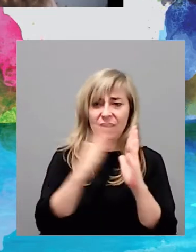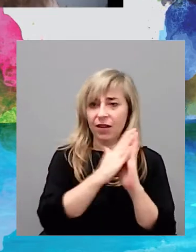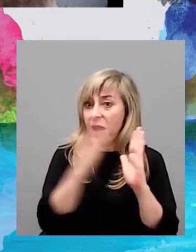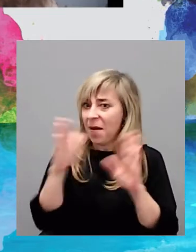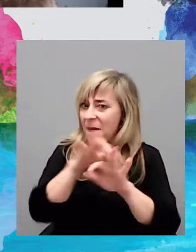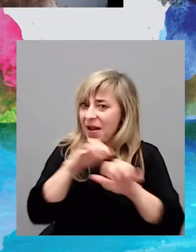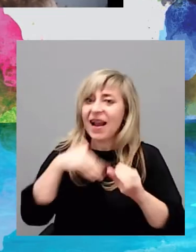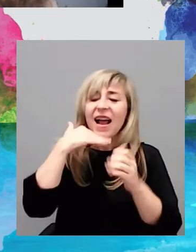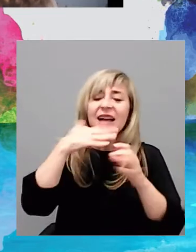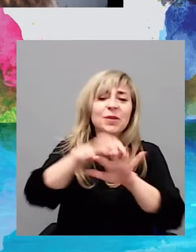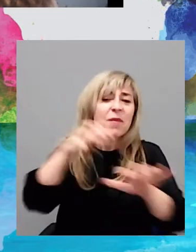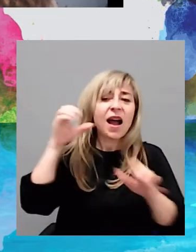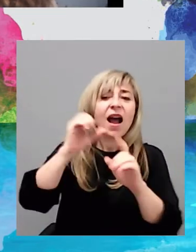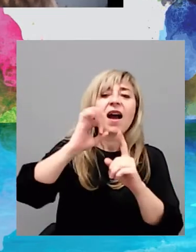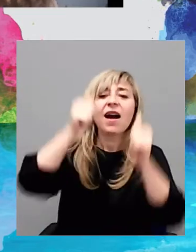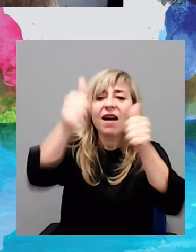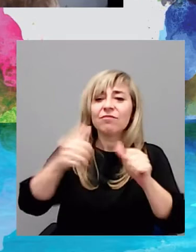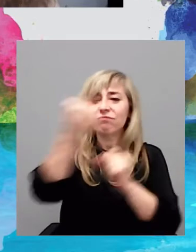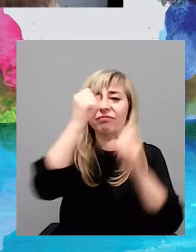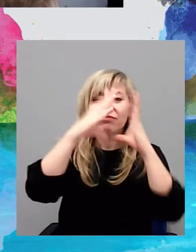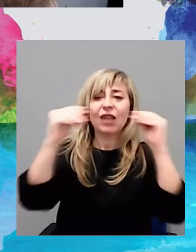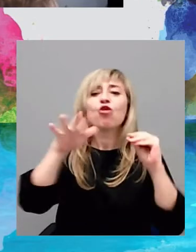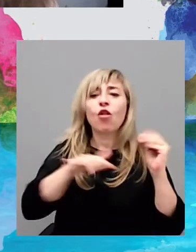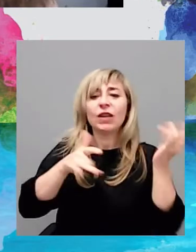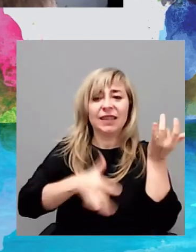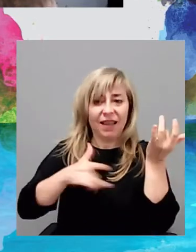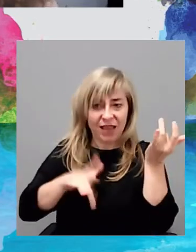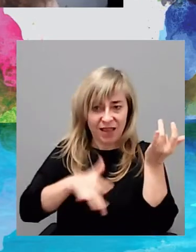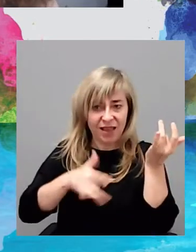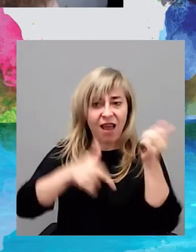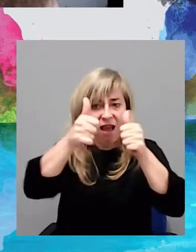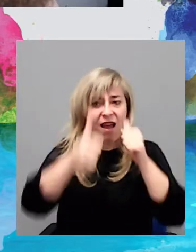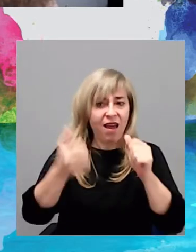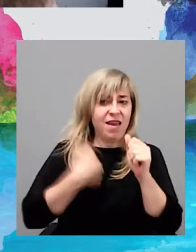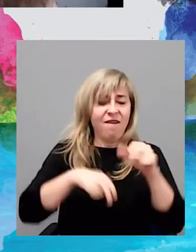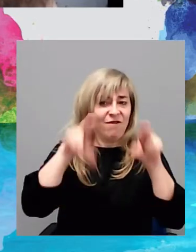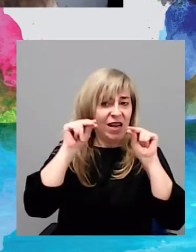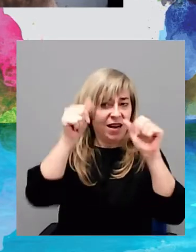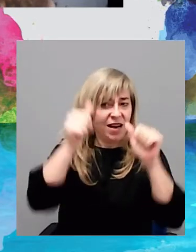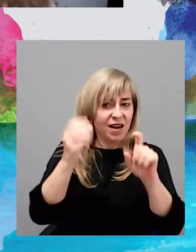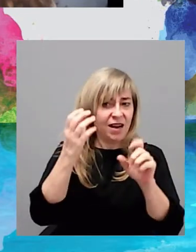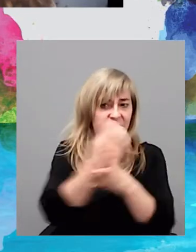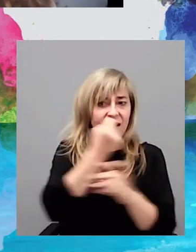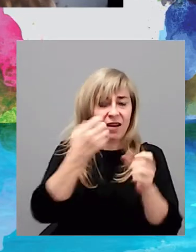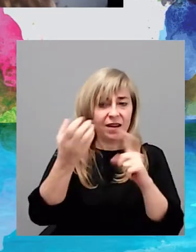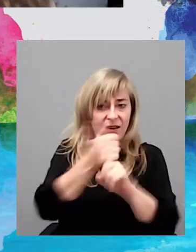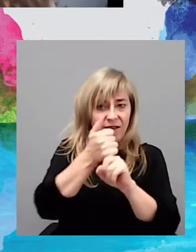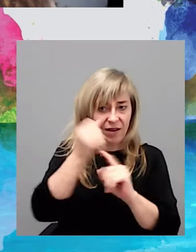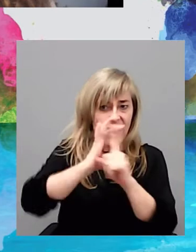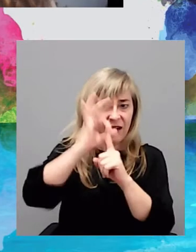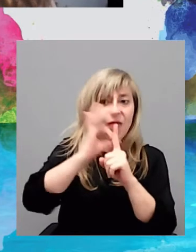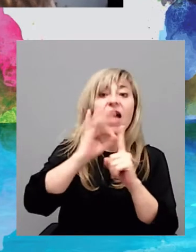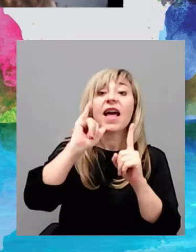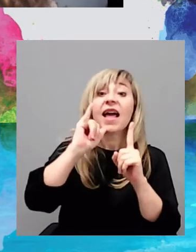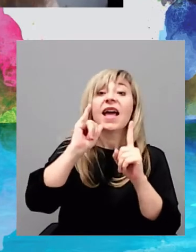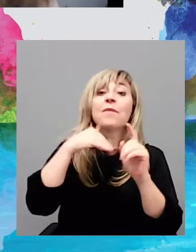Almost all of them had studied in Seville, and more than 70%